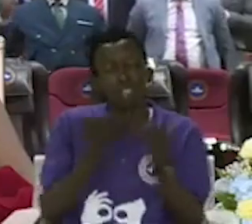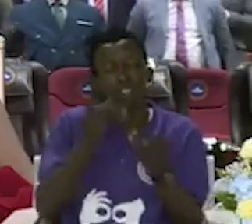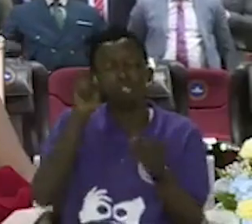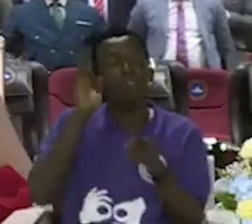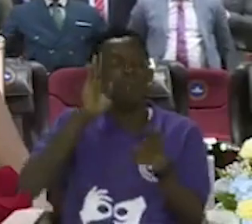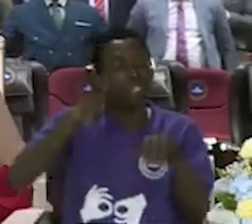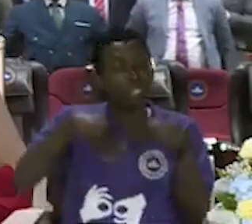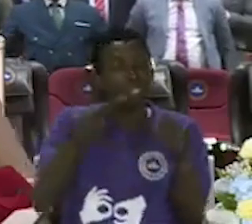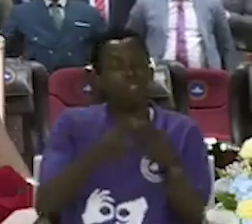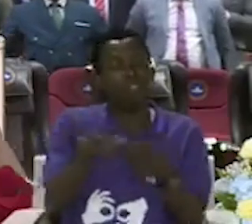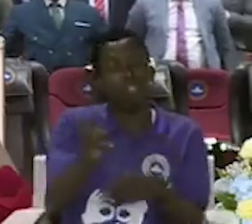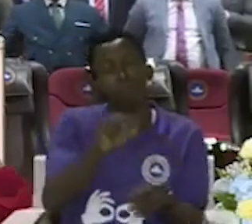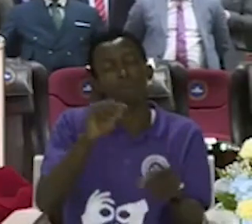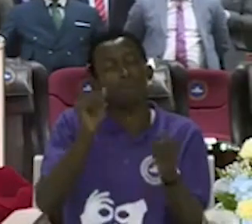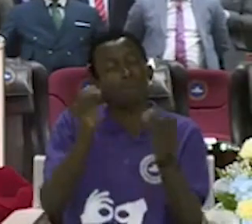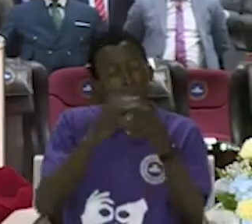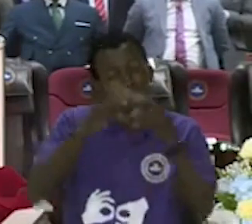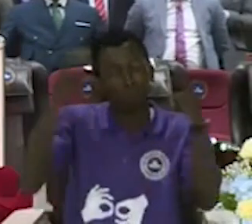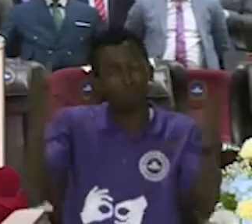abundantly.